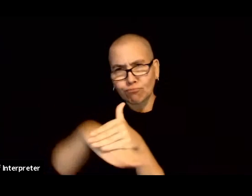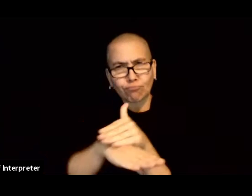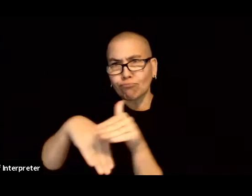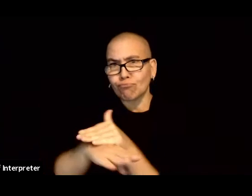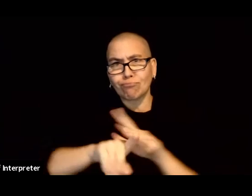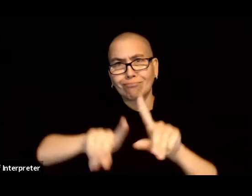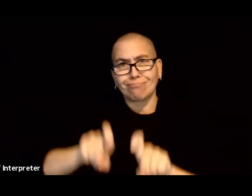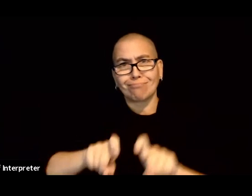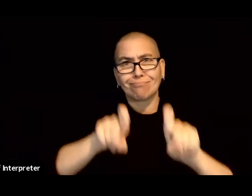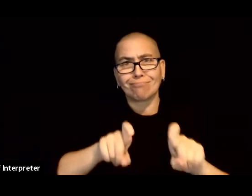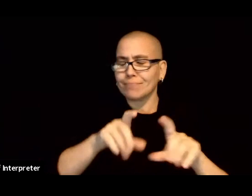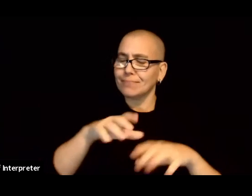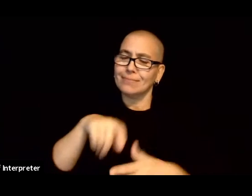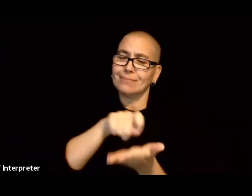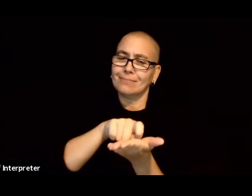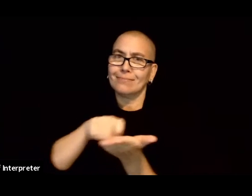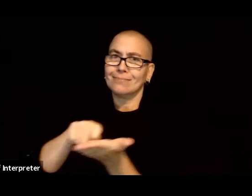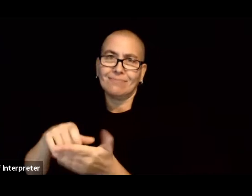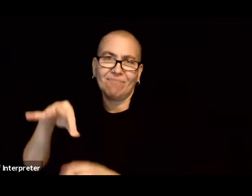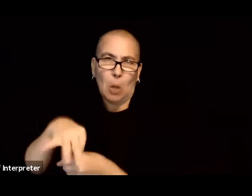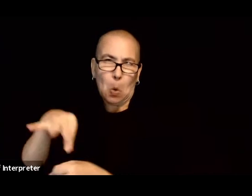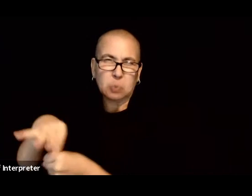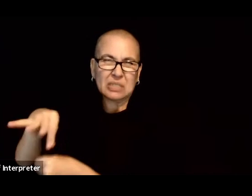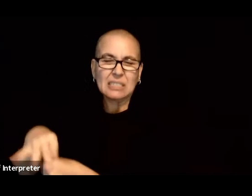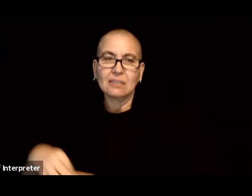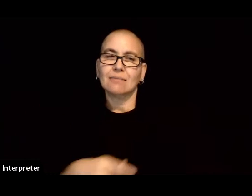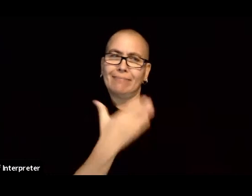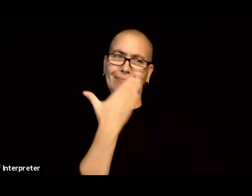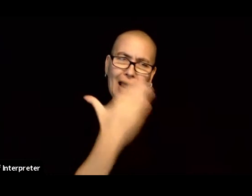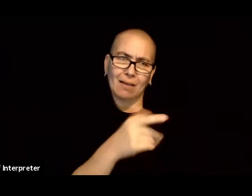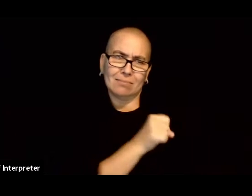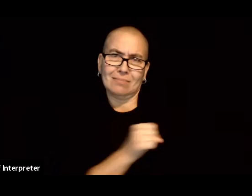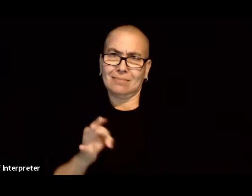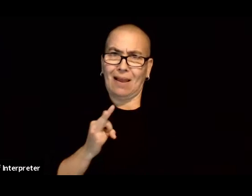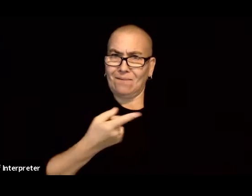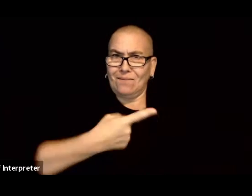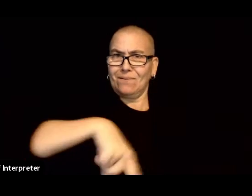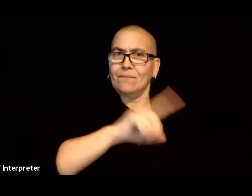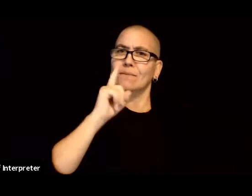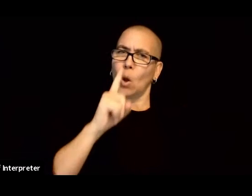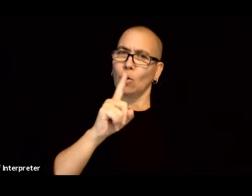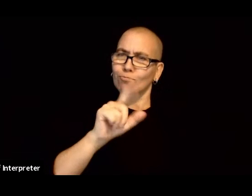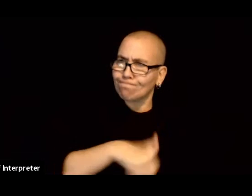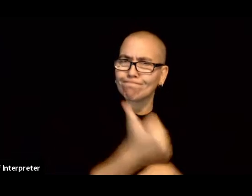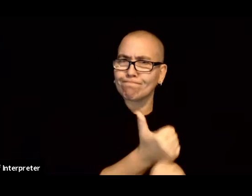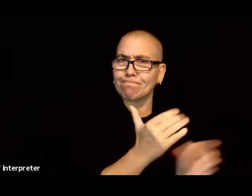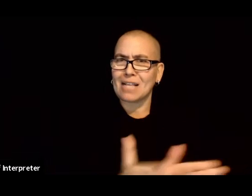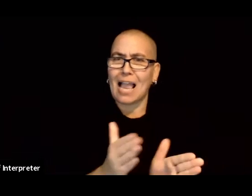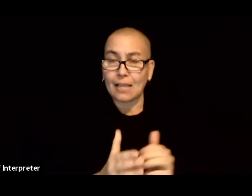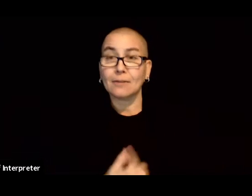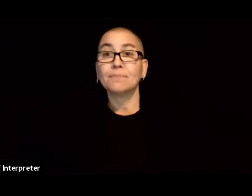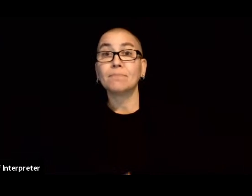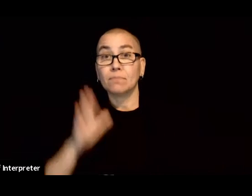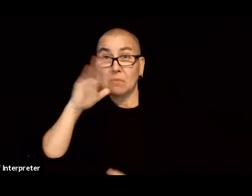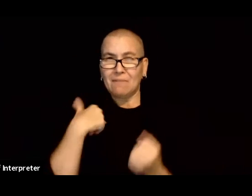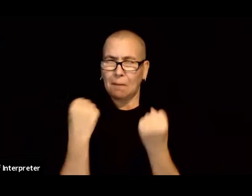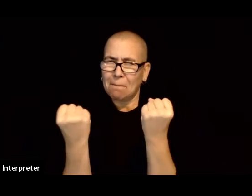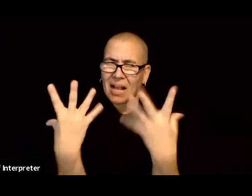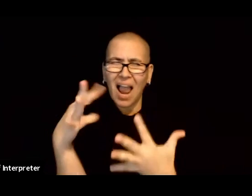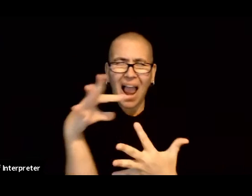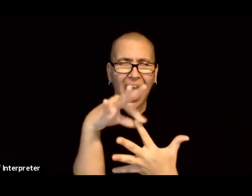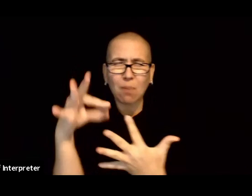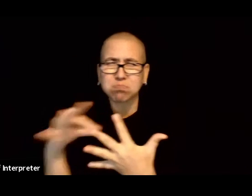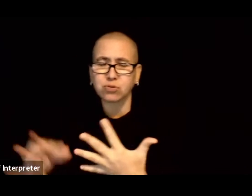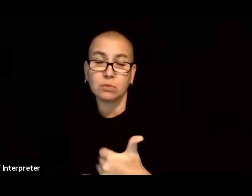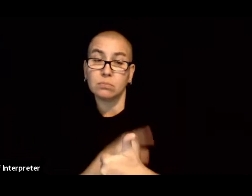come. Third, it's important to know that you have many options for how to vote, from in-person on November 3rd to